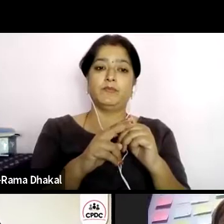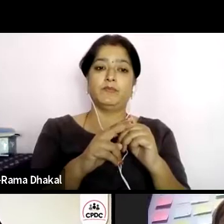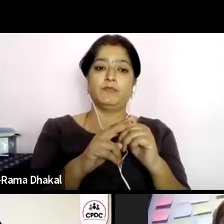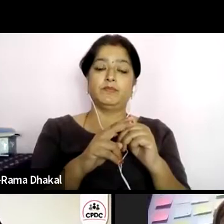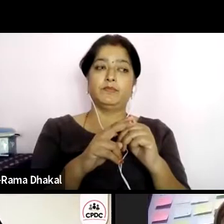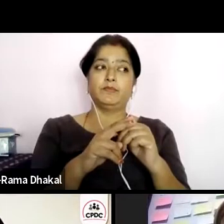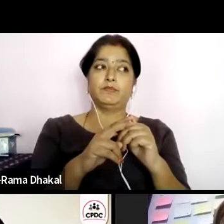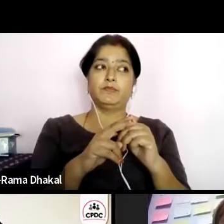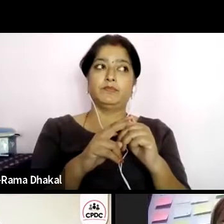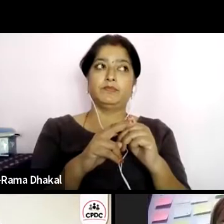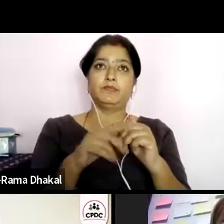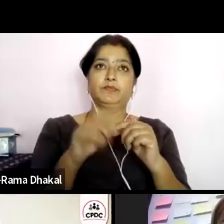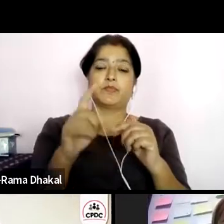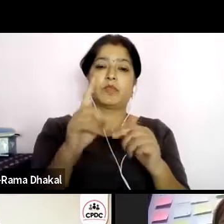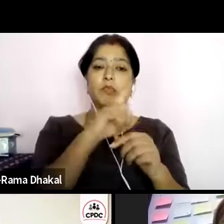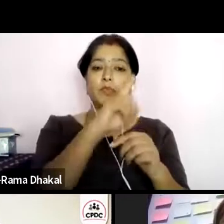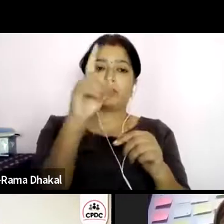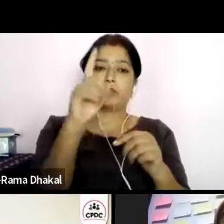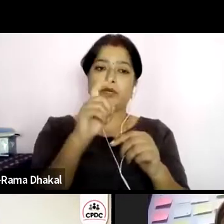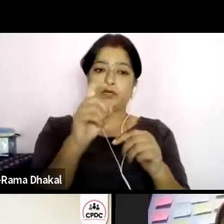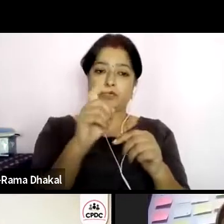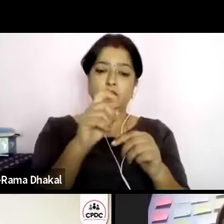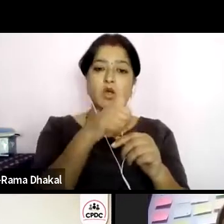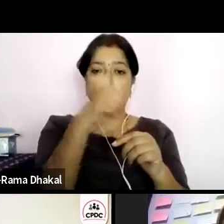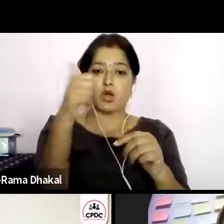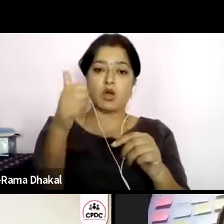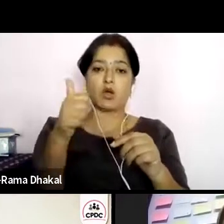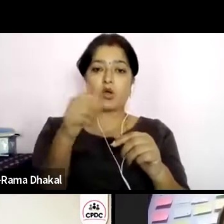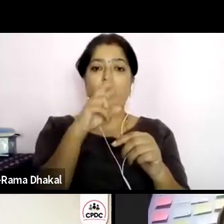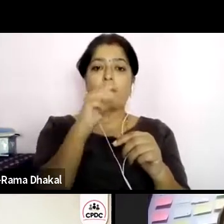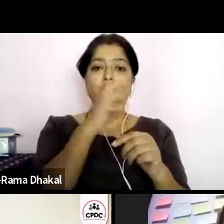and engagement can, you know, create successes